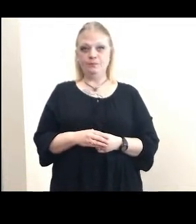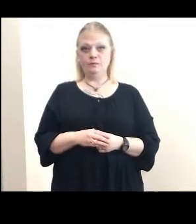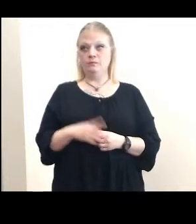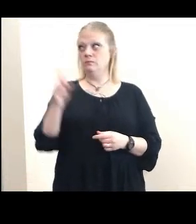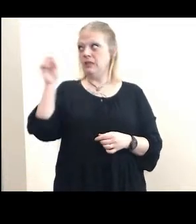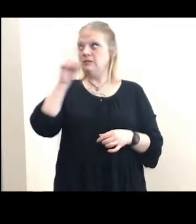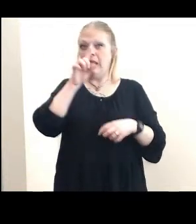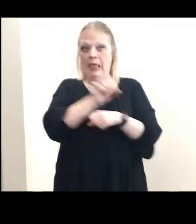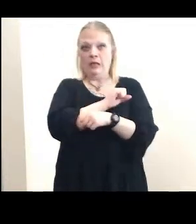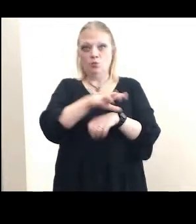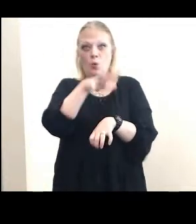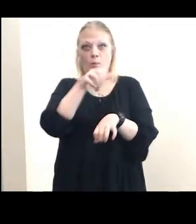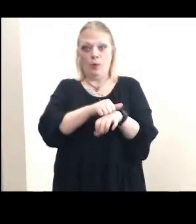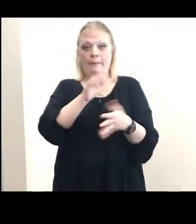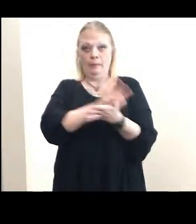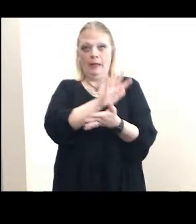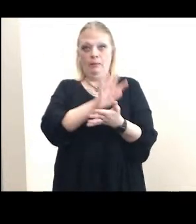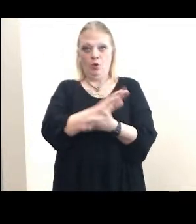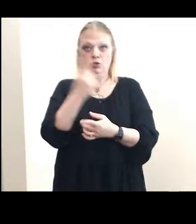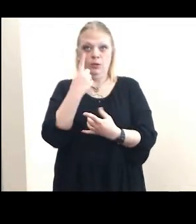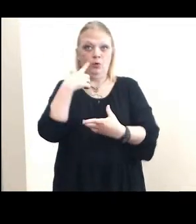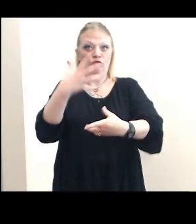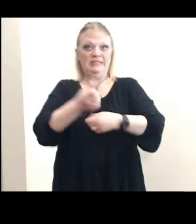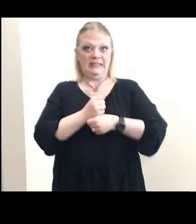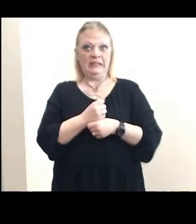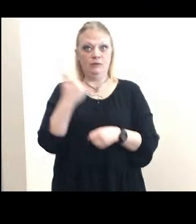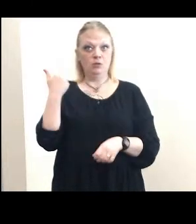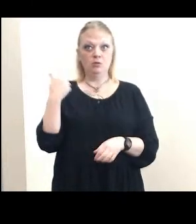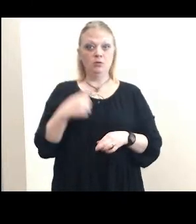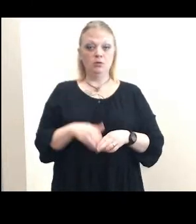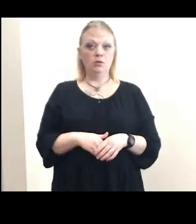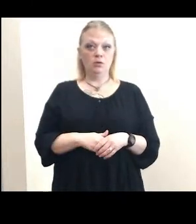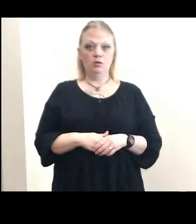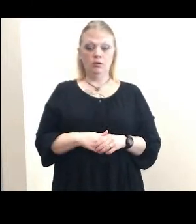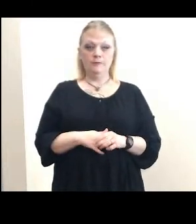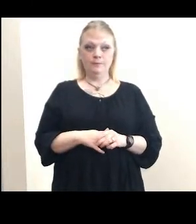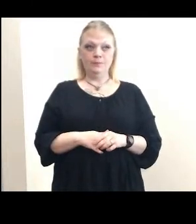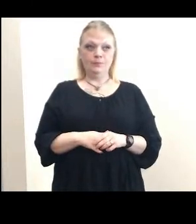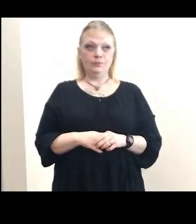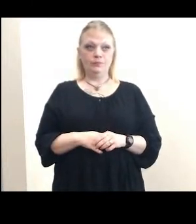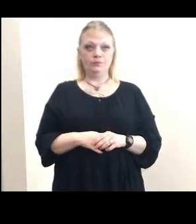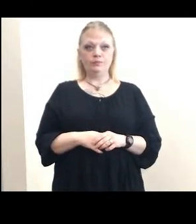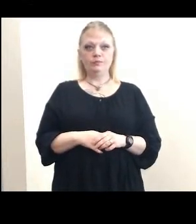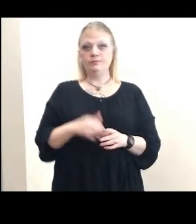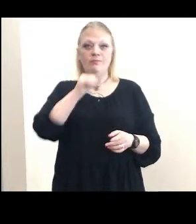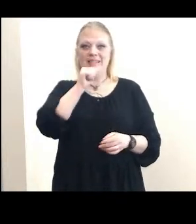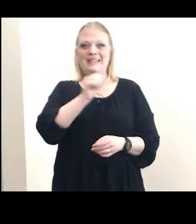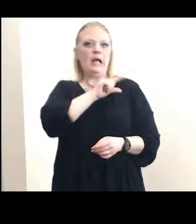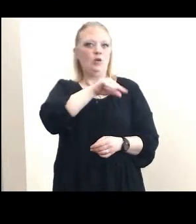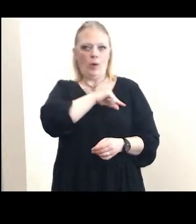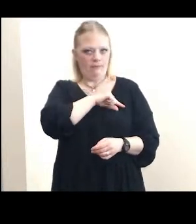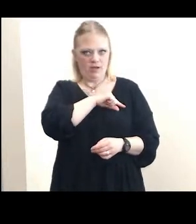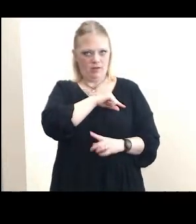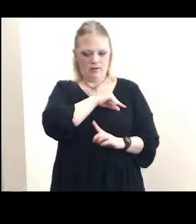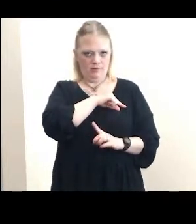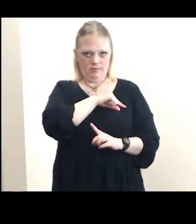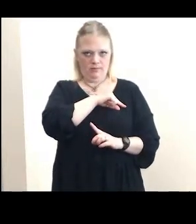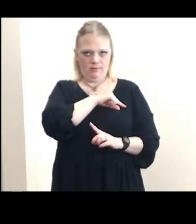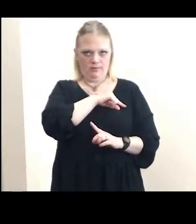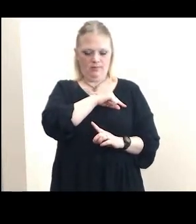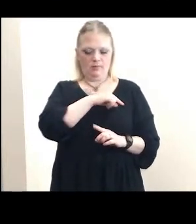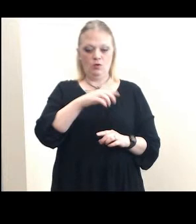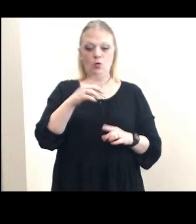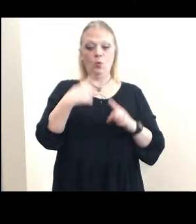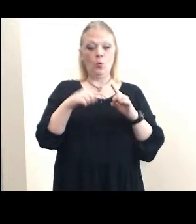an actual appointment slip that somebody received that was a non-qualifying individual. And when